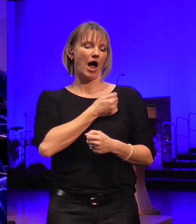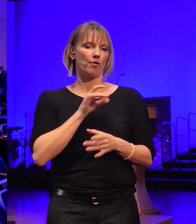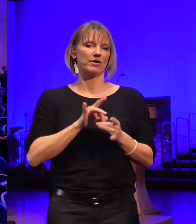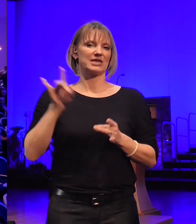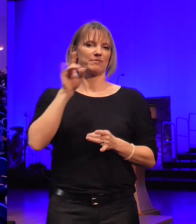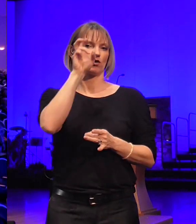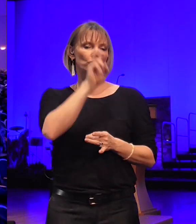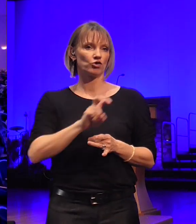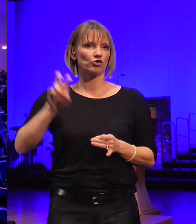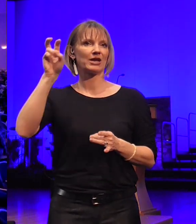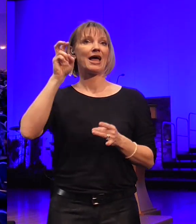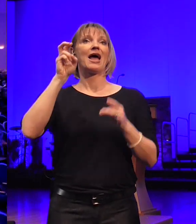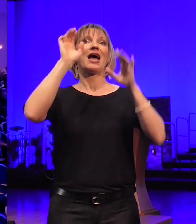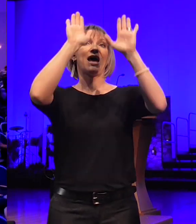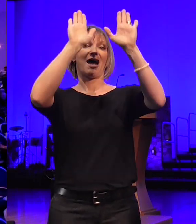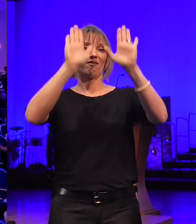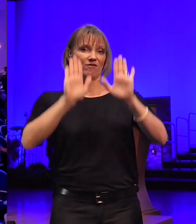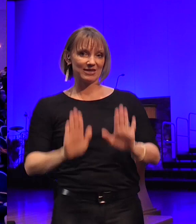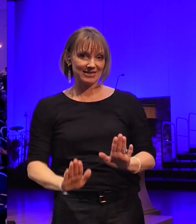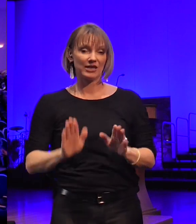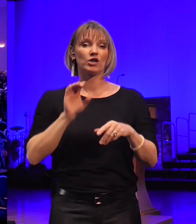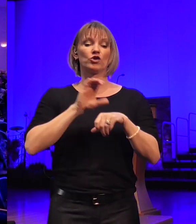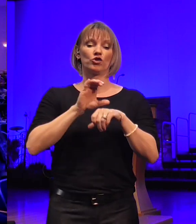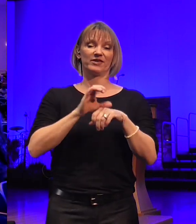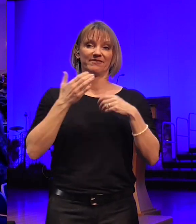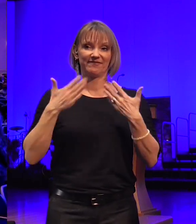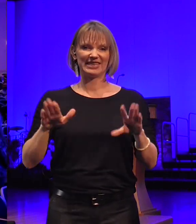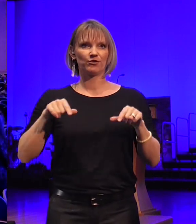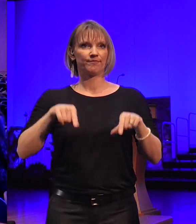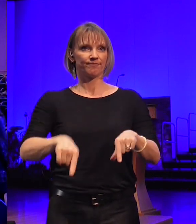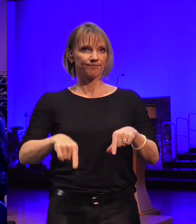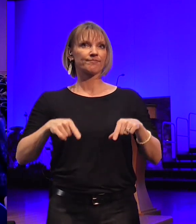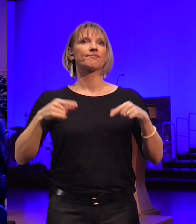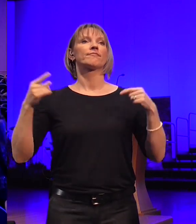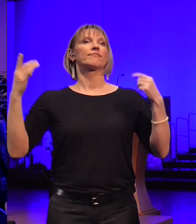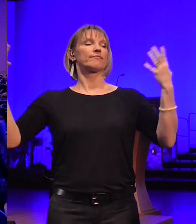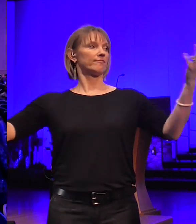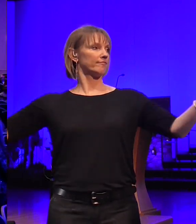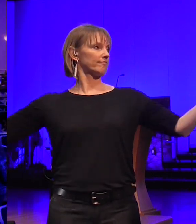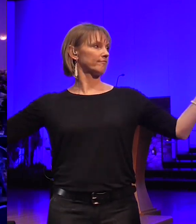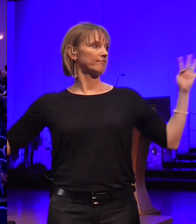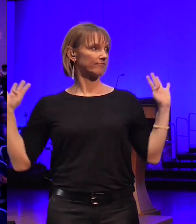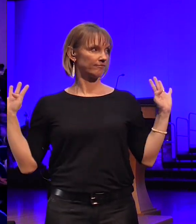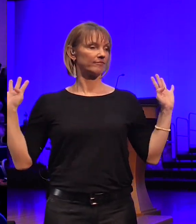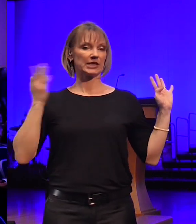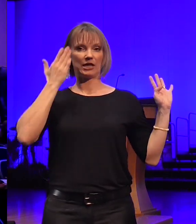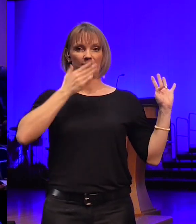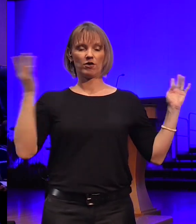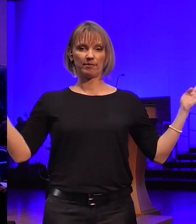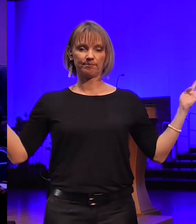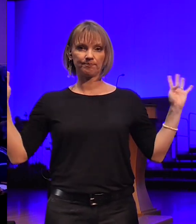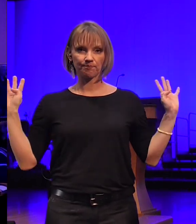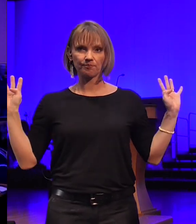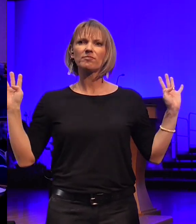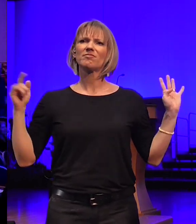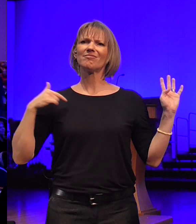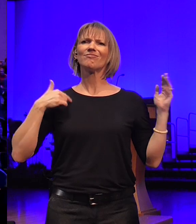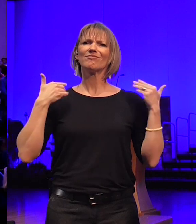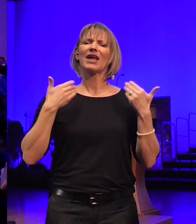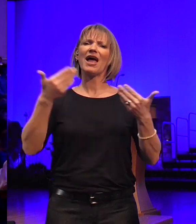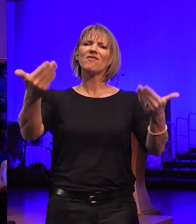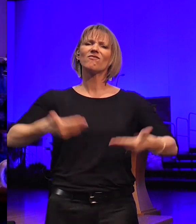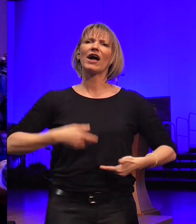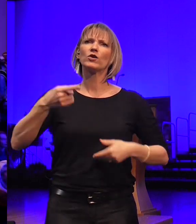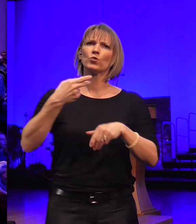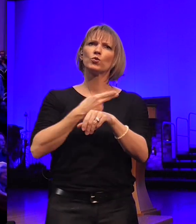journey. And every Sunday after church here in the sanctuary, they are in front of the stage. And I invite you to utilize